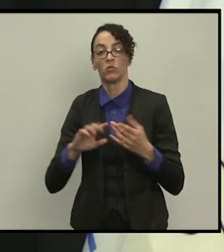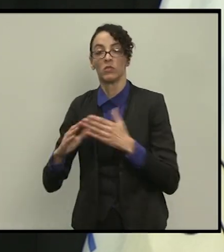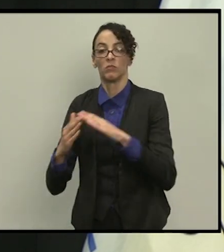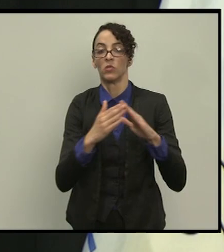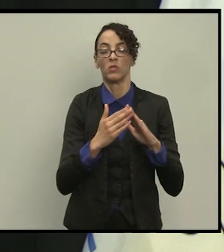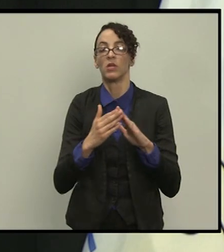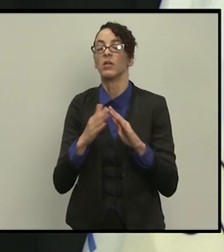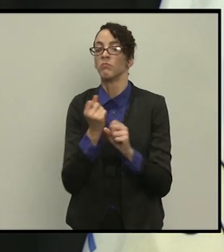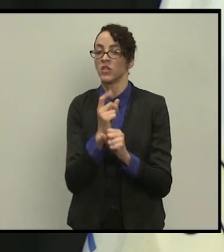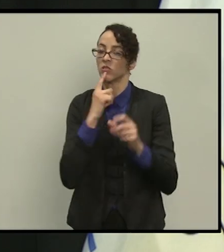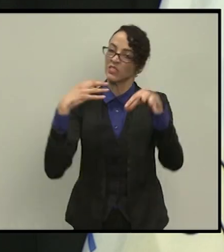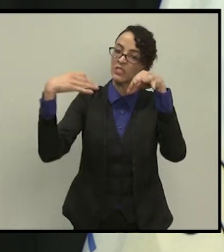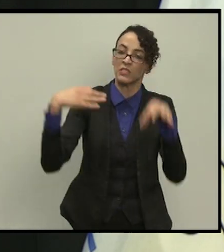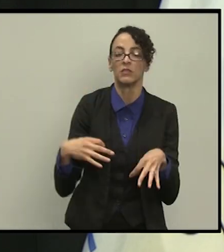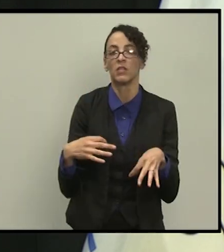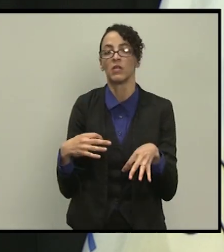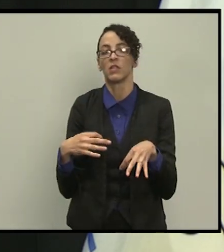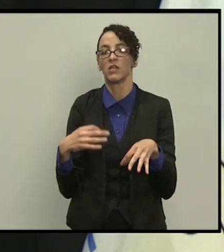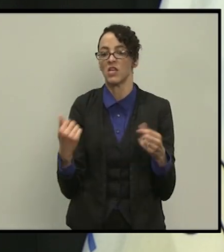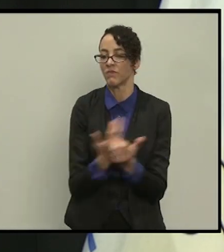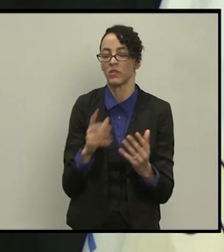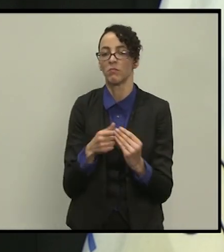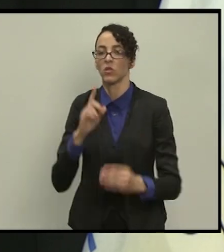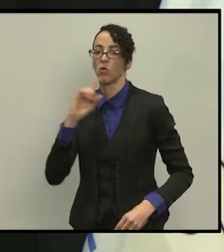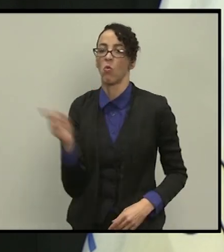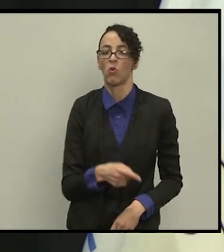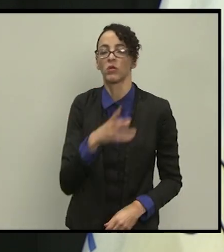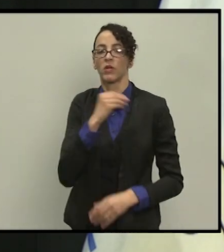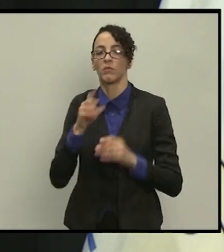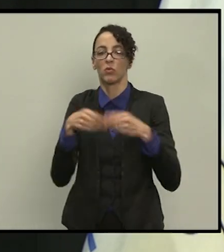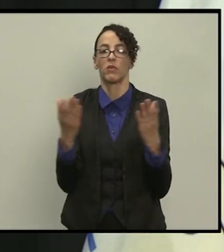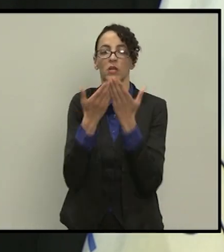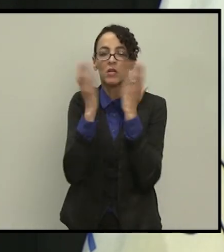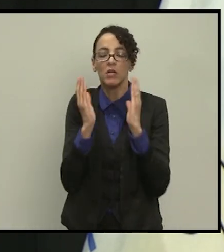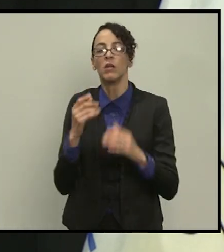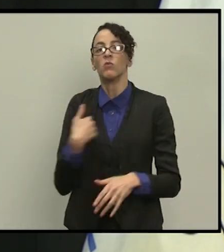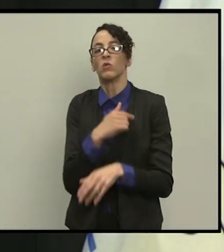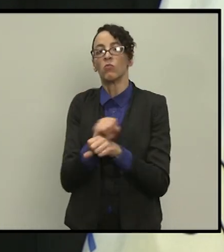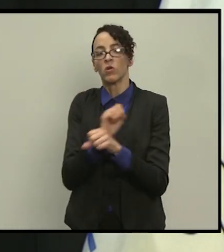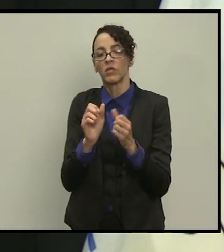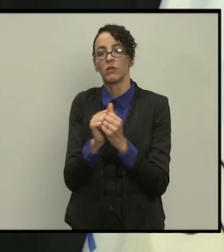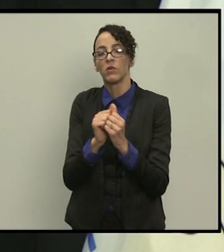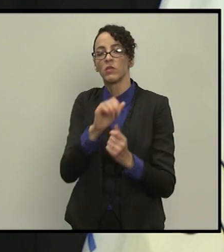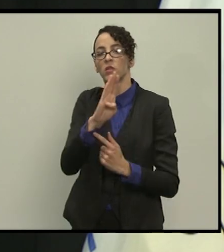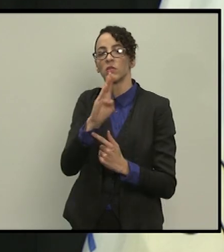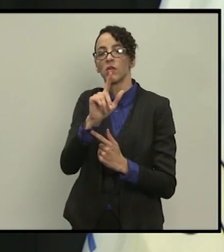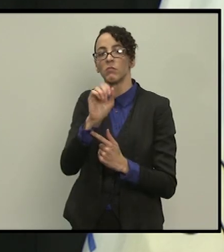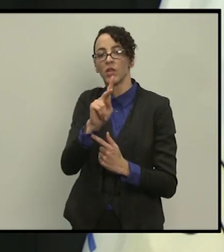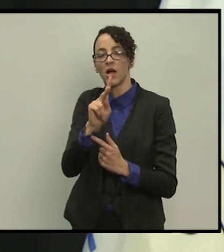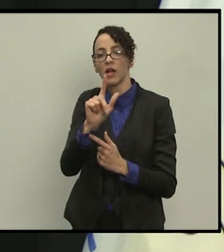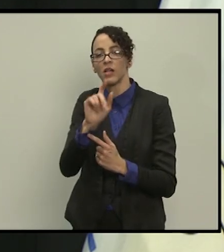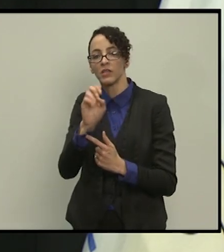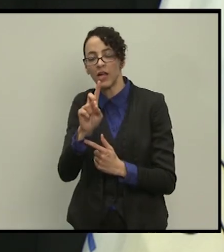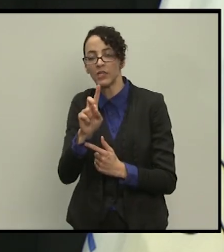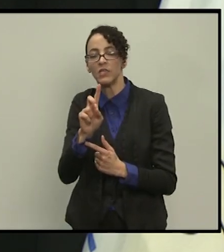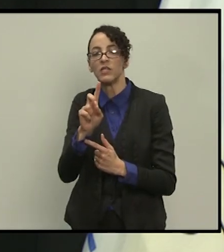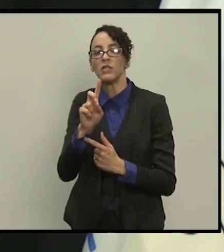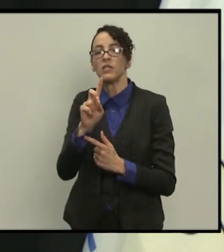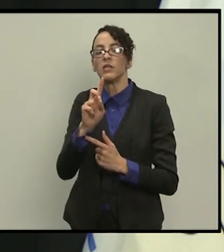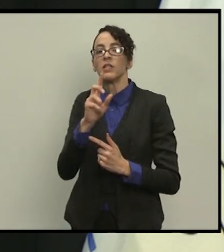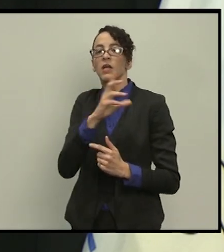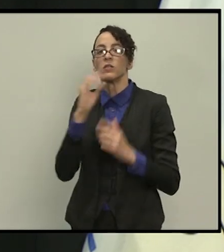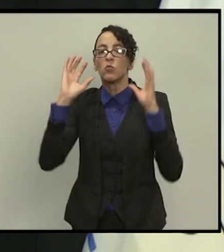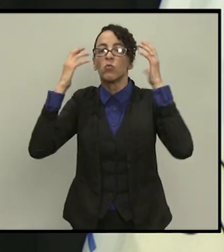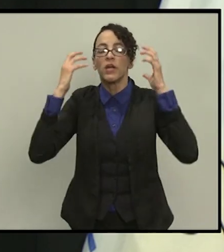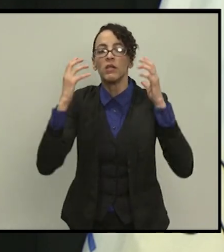with Black-led and in-language media outlets through ads, radio spots, and developing a communication strategy